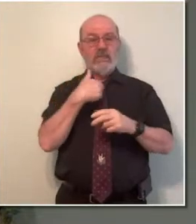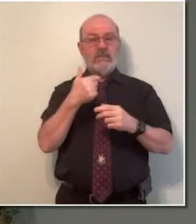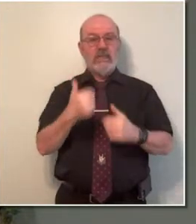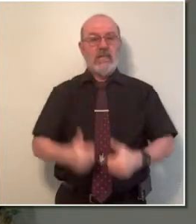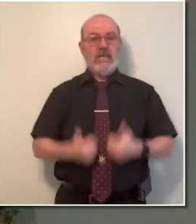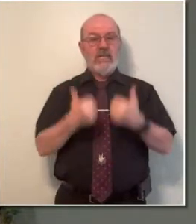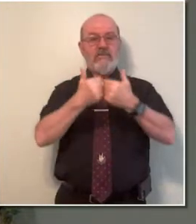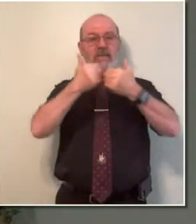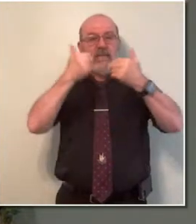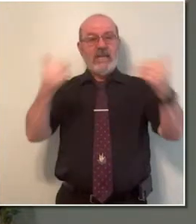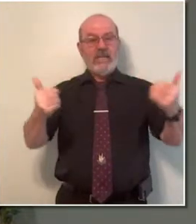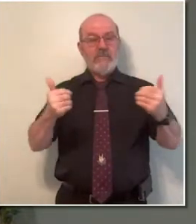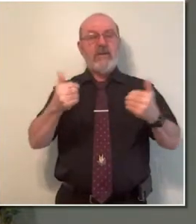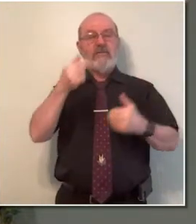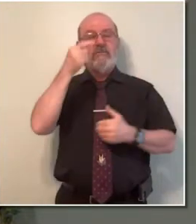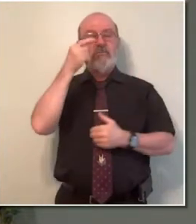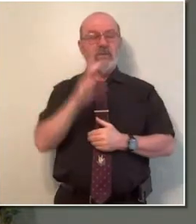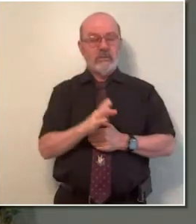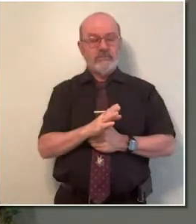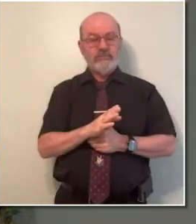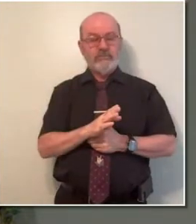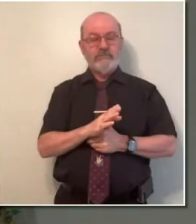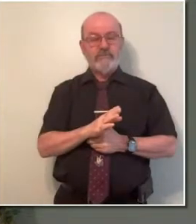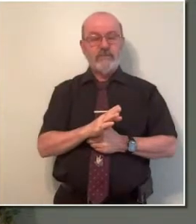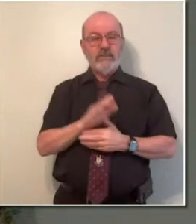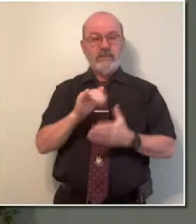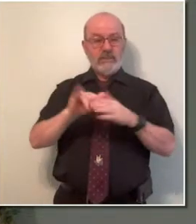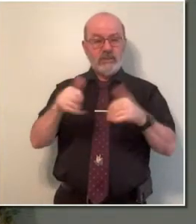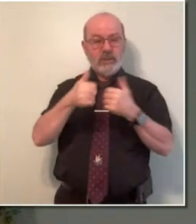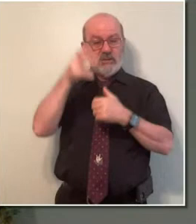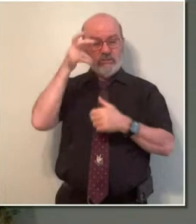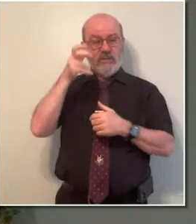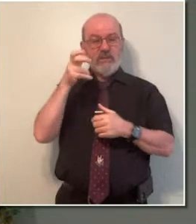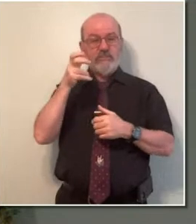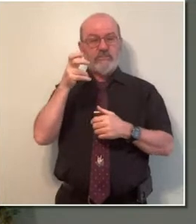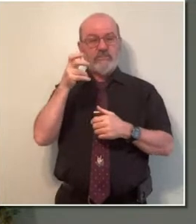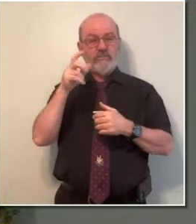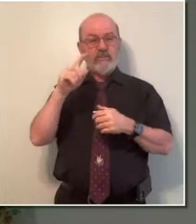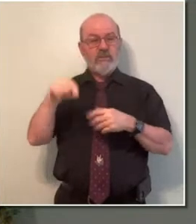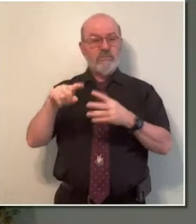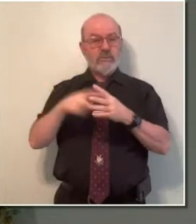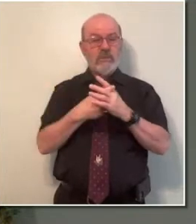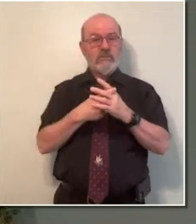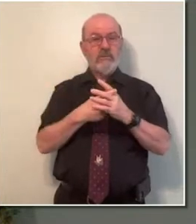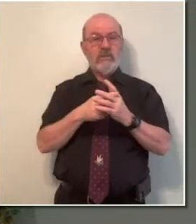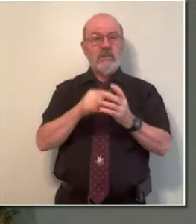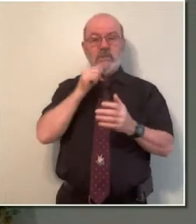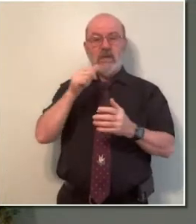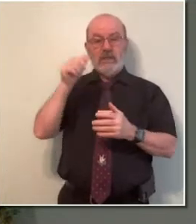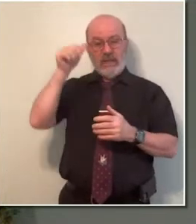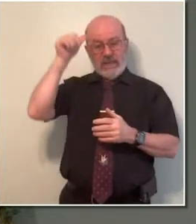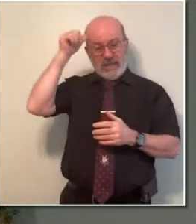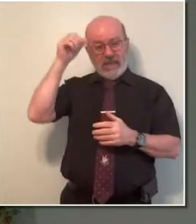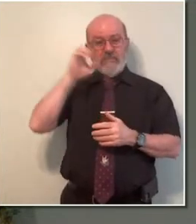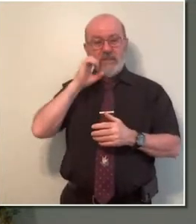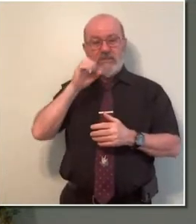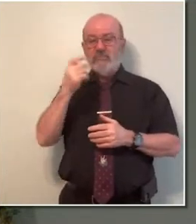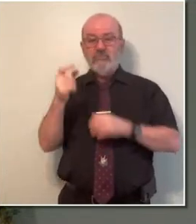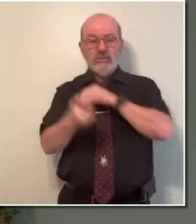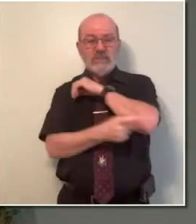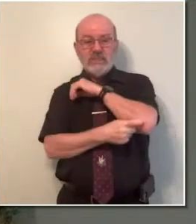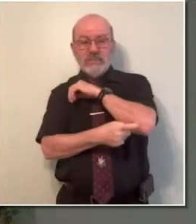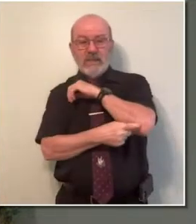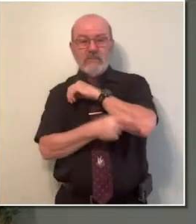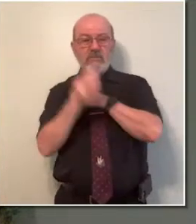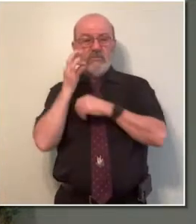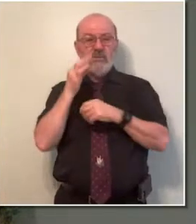really been the challenge of Satan from day one. You know, it wasn't that Eve and Adam were tempted with the fruit as much as they were tempted